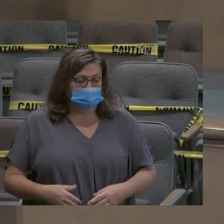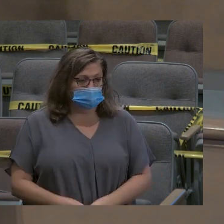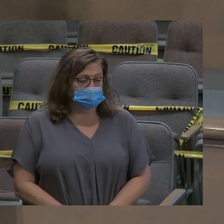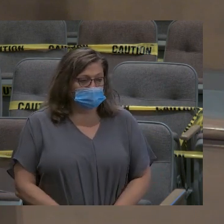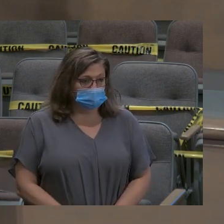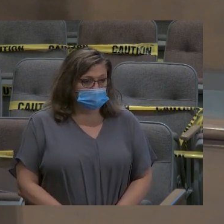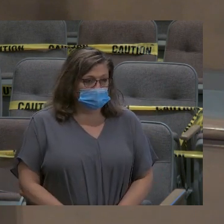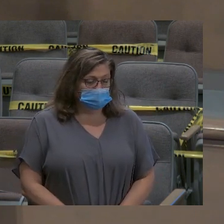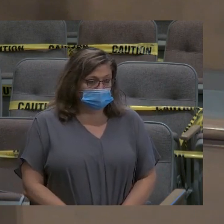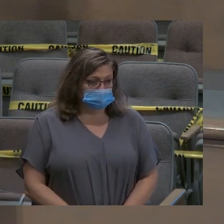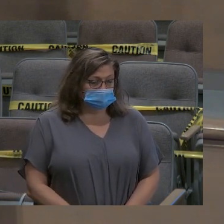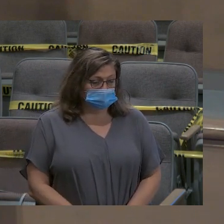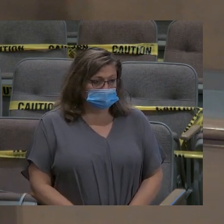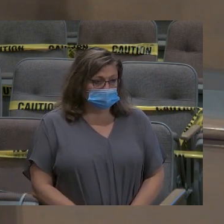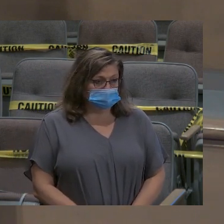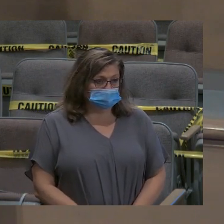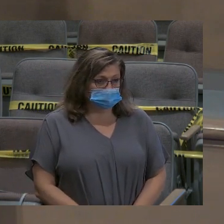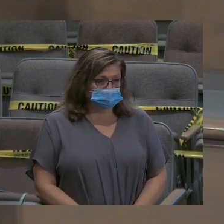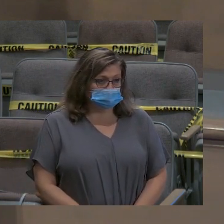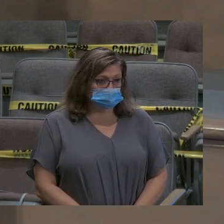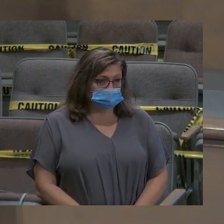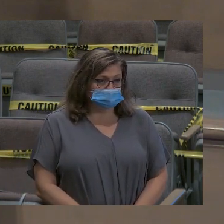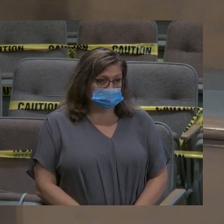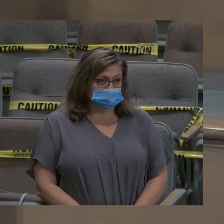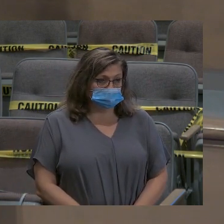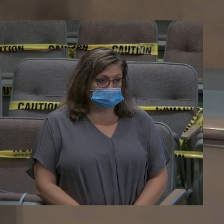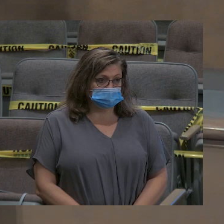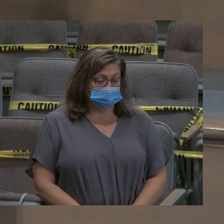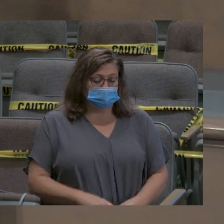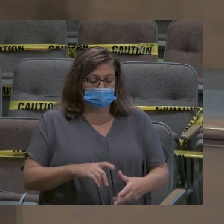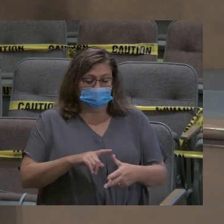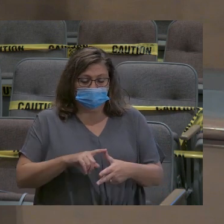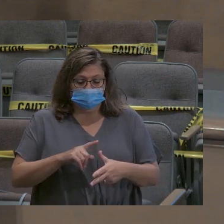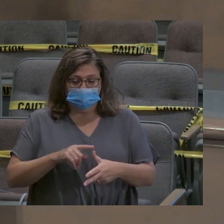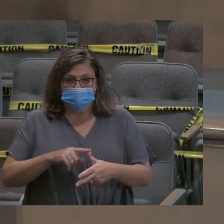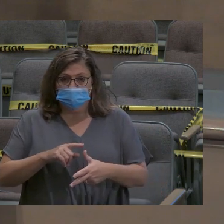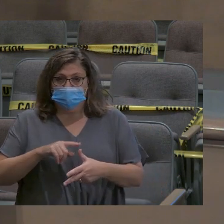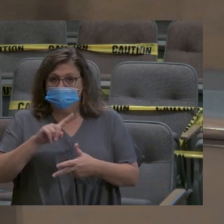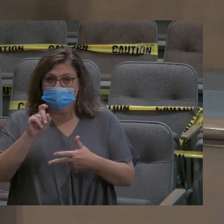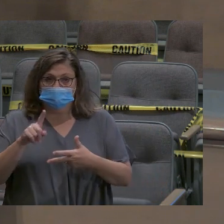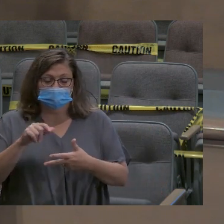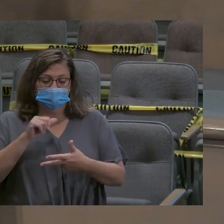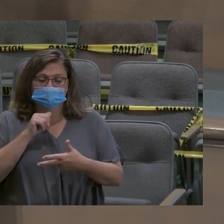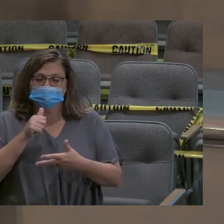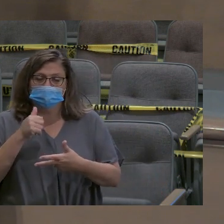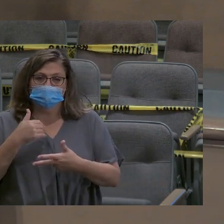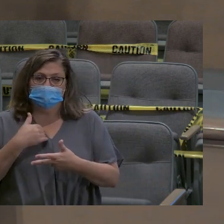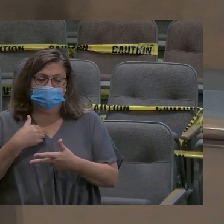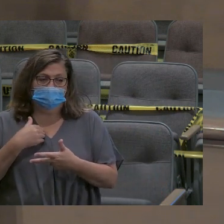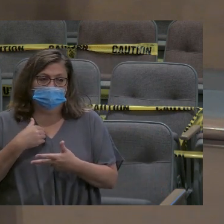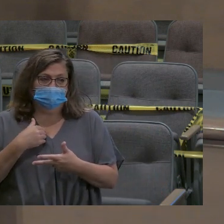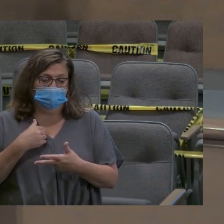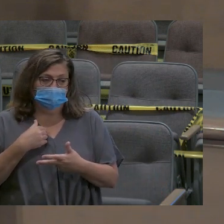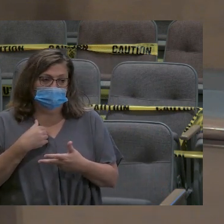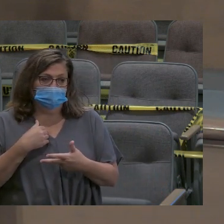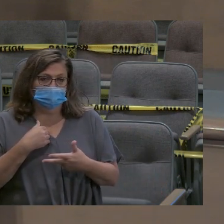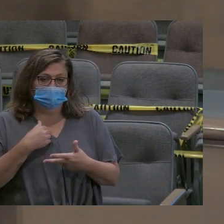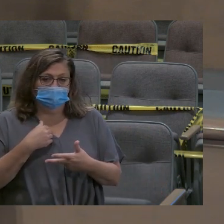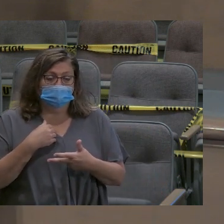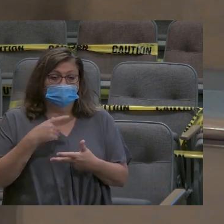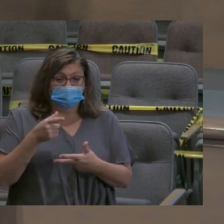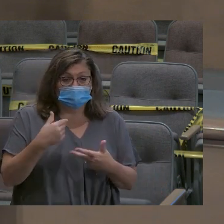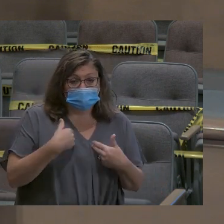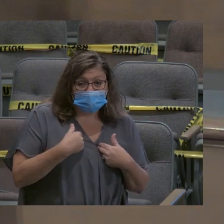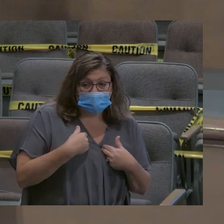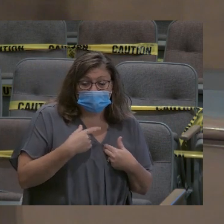perhaps recovered from COVID. The antibody tests, though, don't really have a place as far as diagnosing